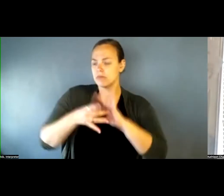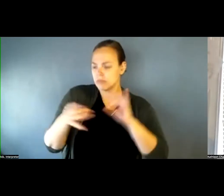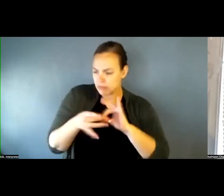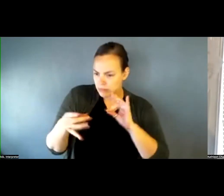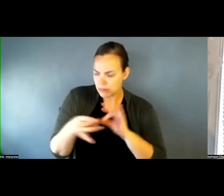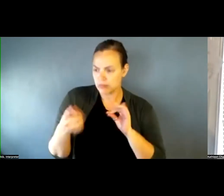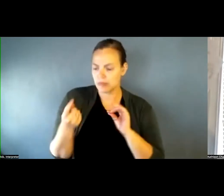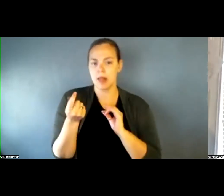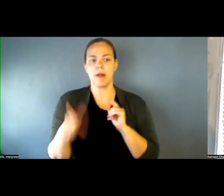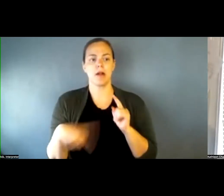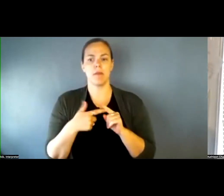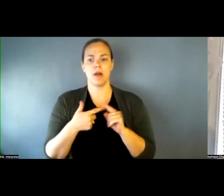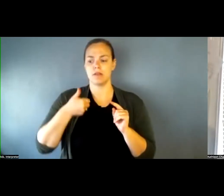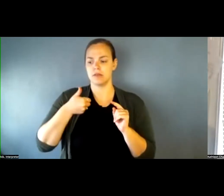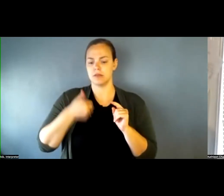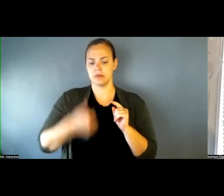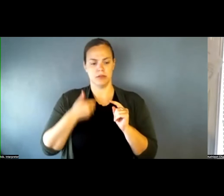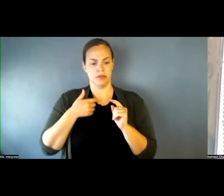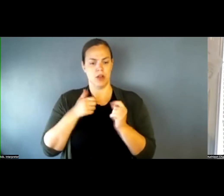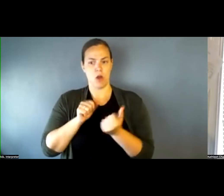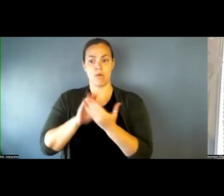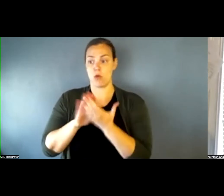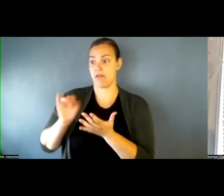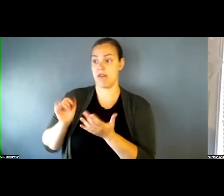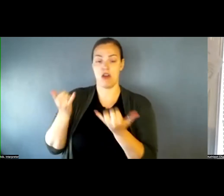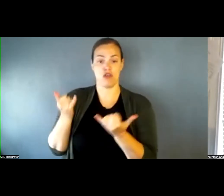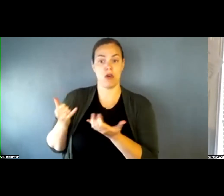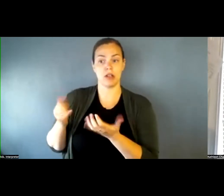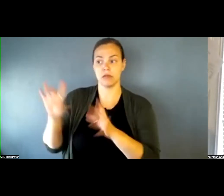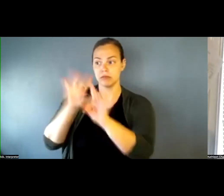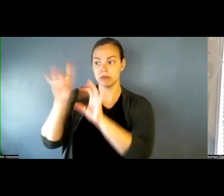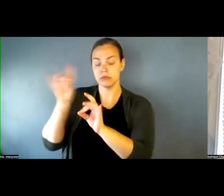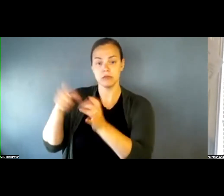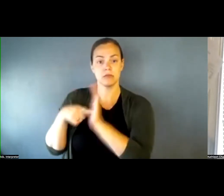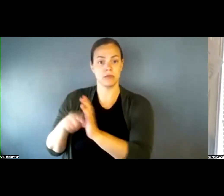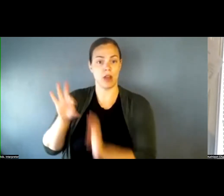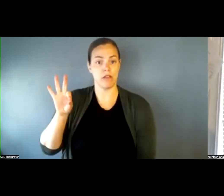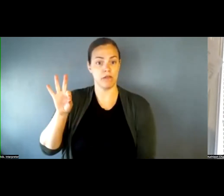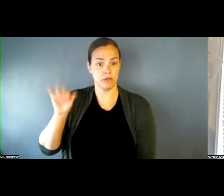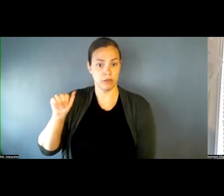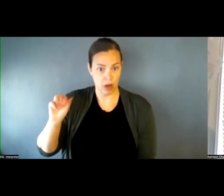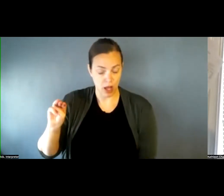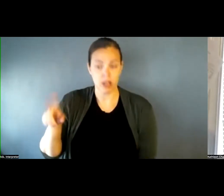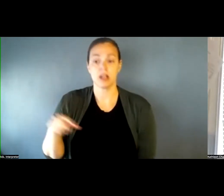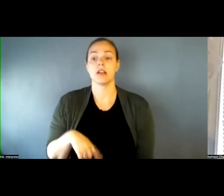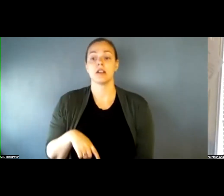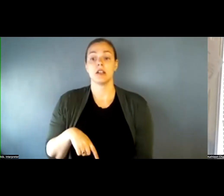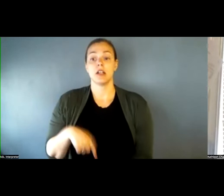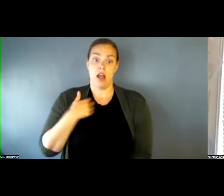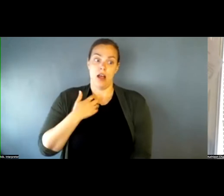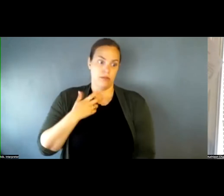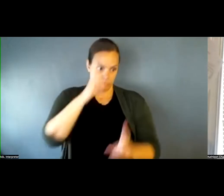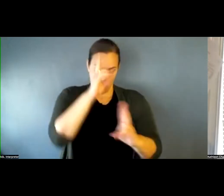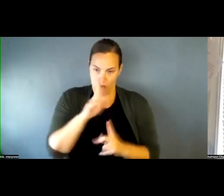I am sort of approaching the collection at the Frye. I had the pleasure of